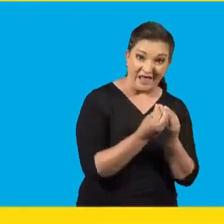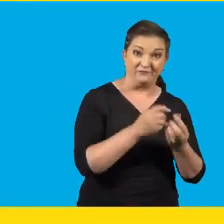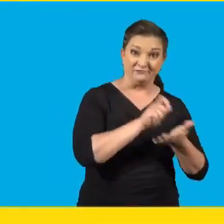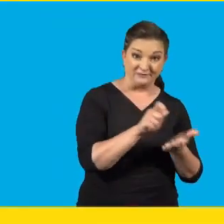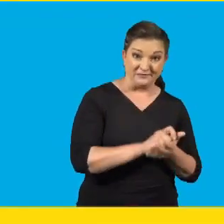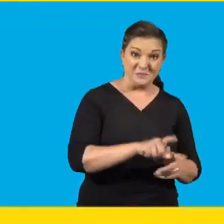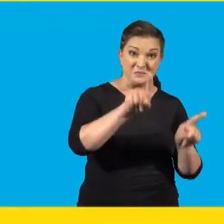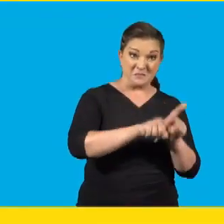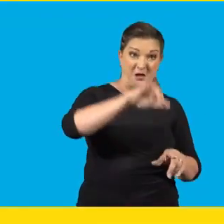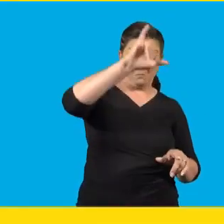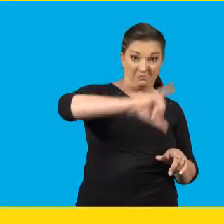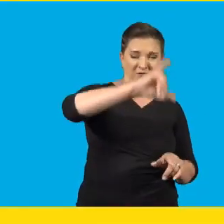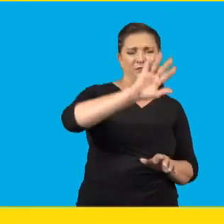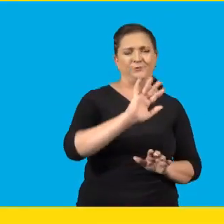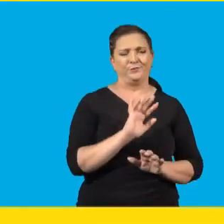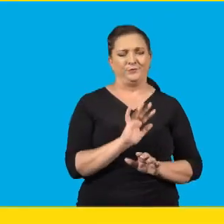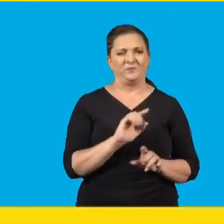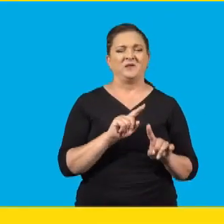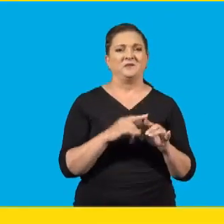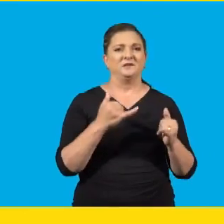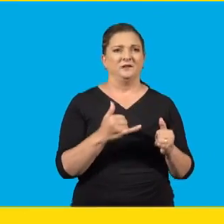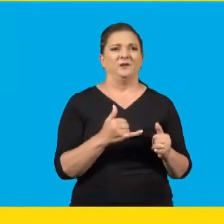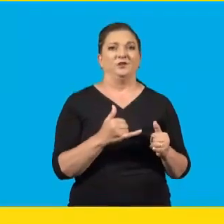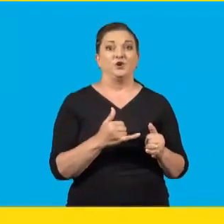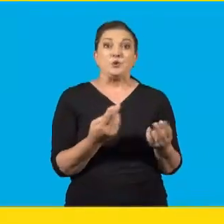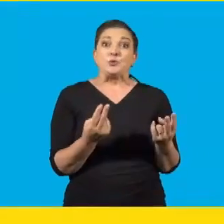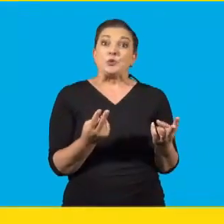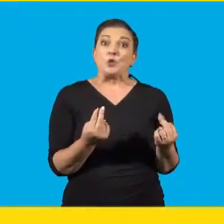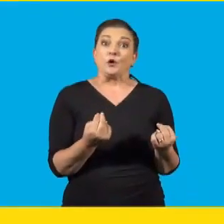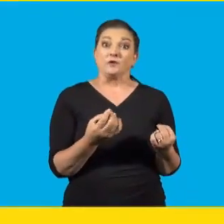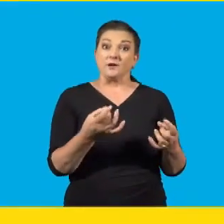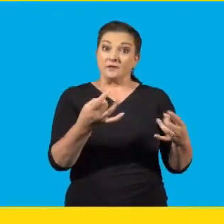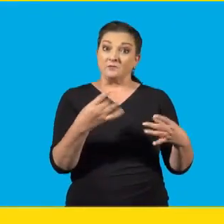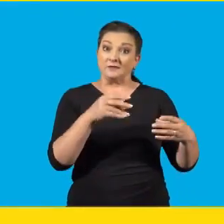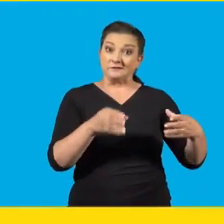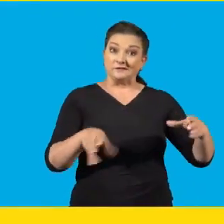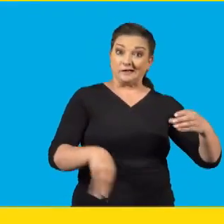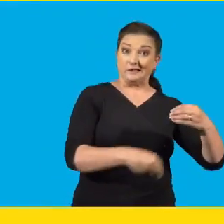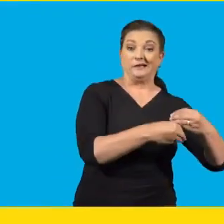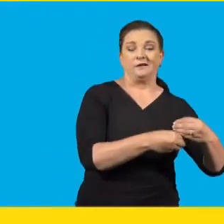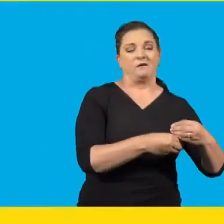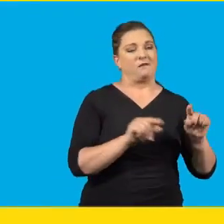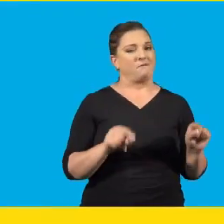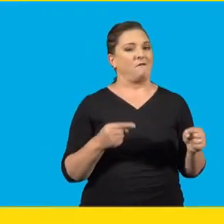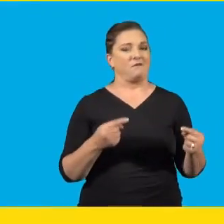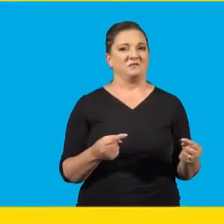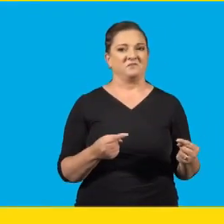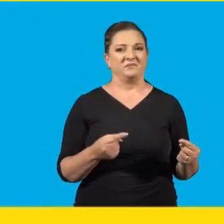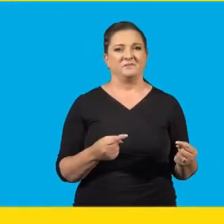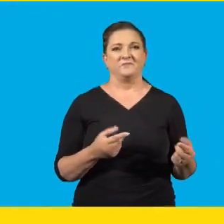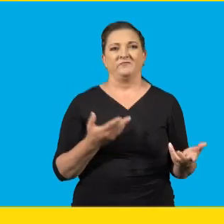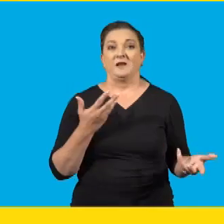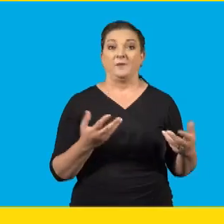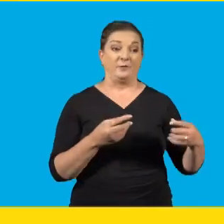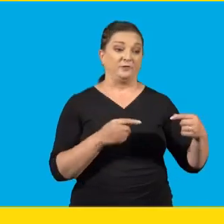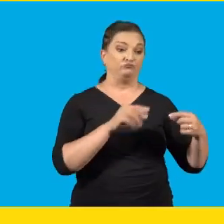rewriting the essay. Please remember that you cannot include new information in your conclusion.